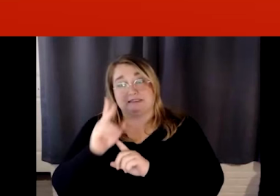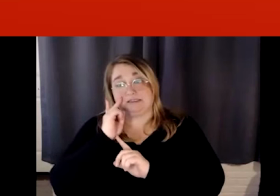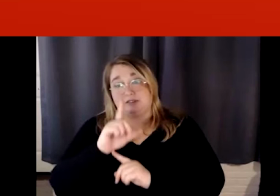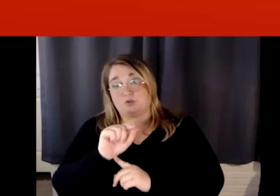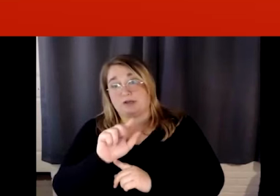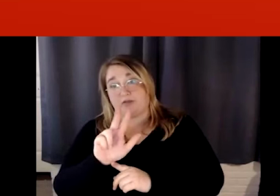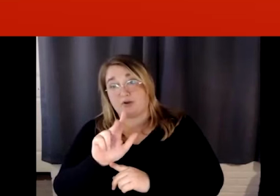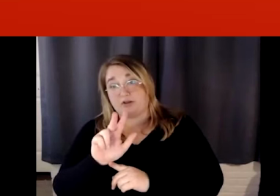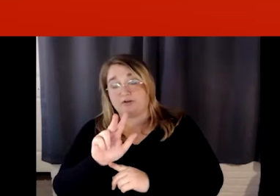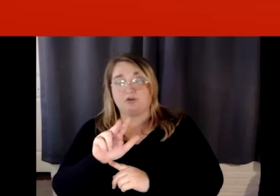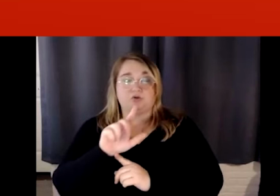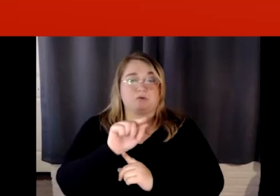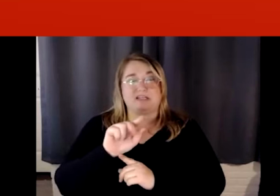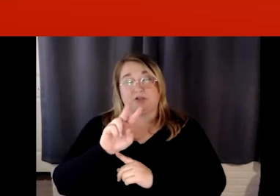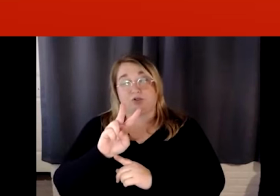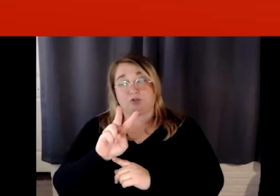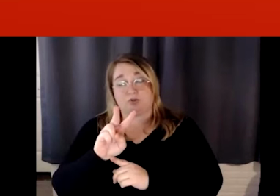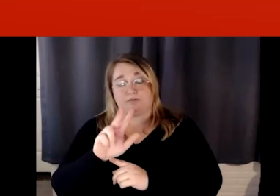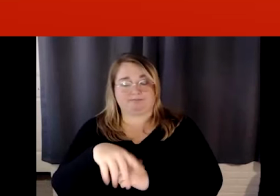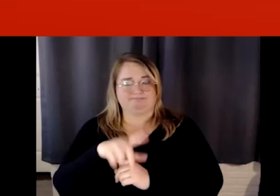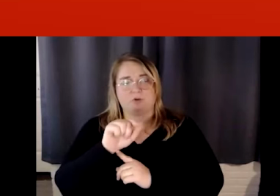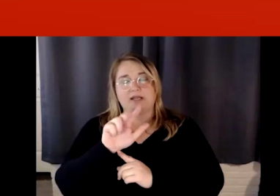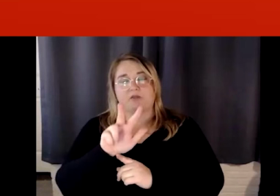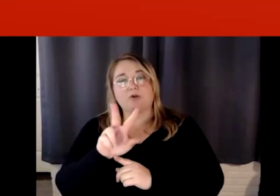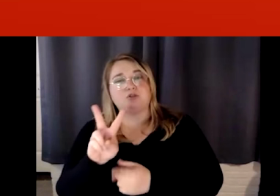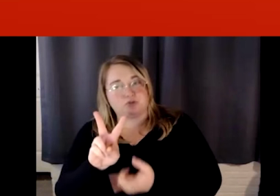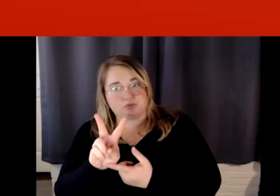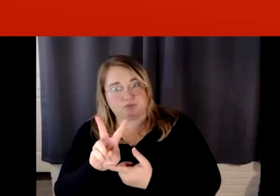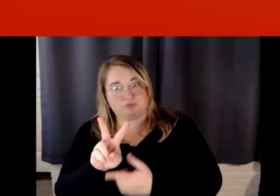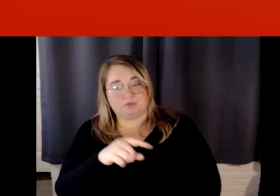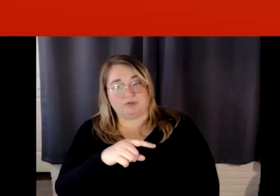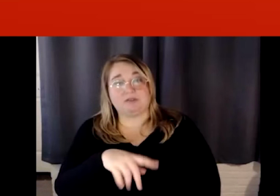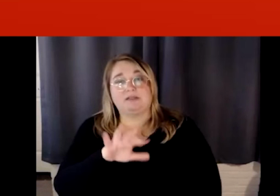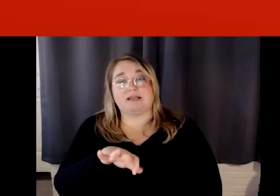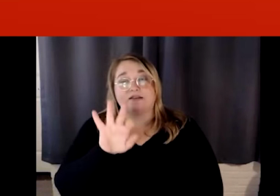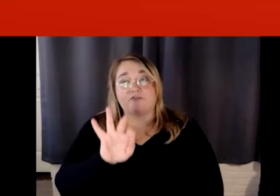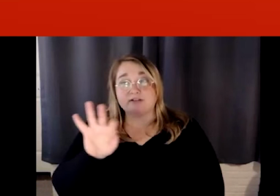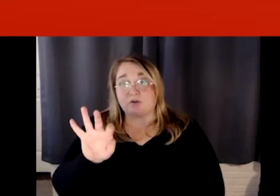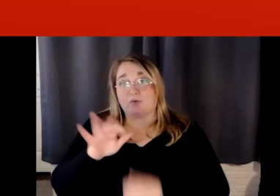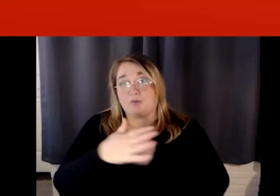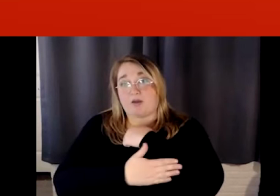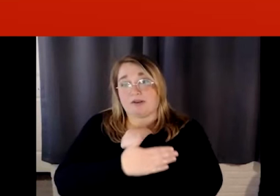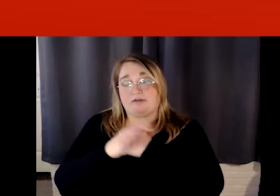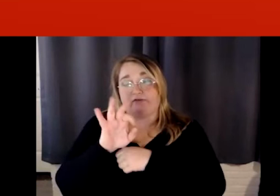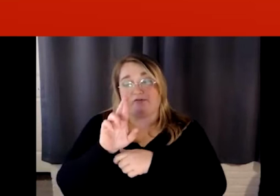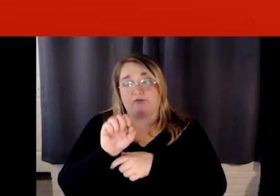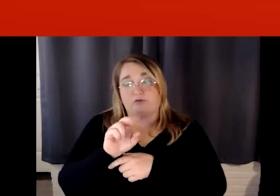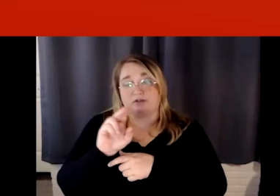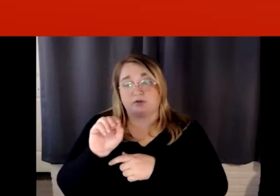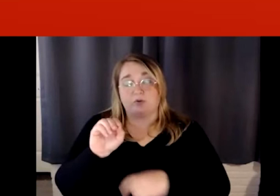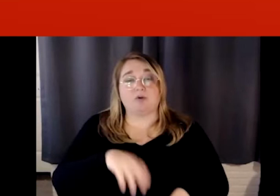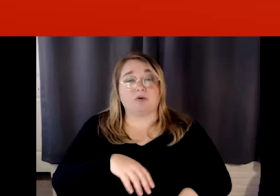And that's in Fresno County. Now, this is an extended graduation, which is going to be even less accurate, I'm